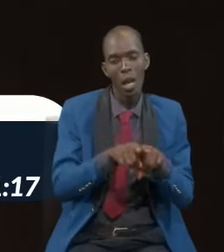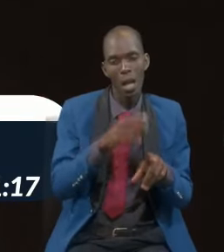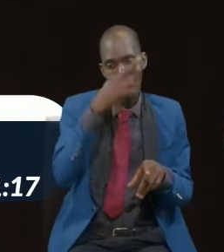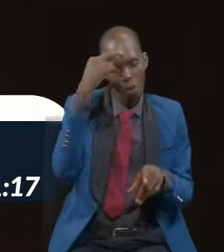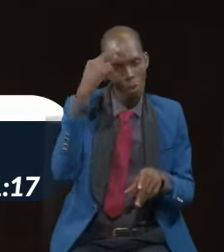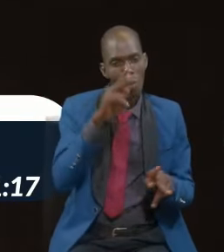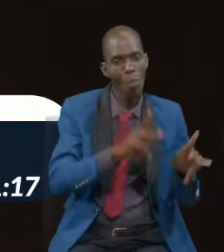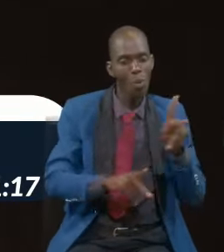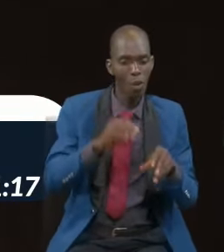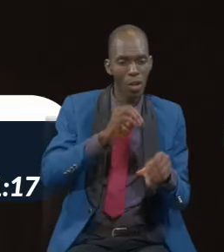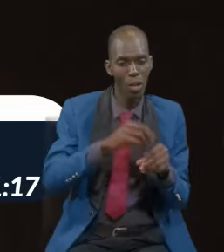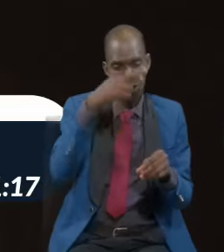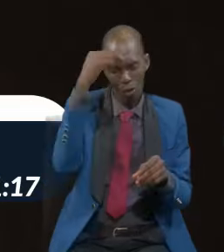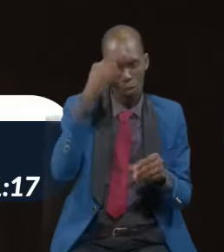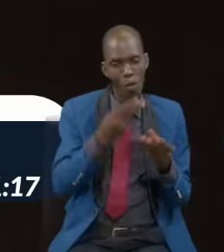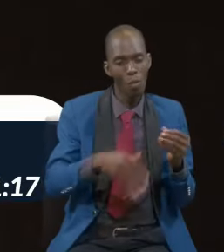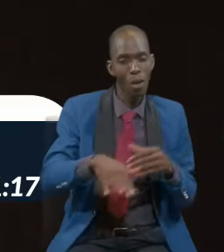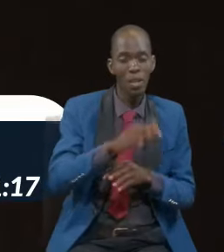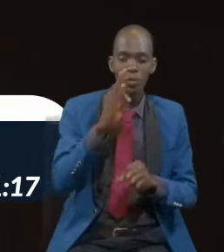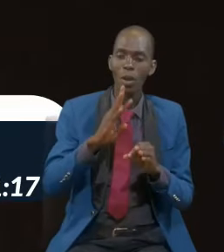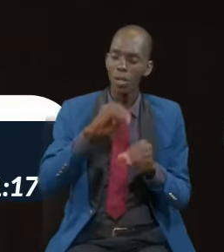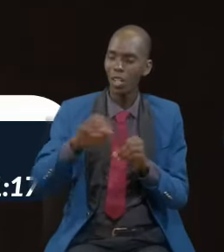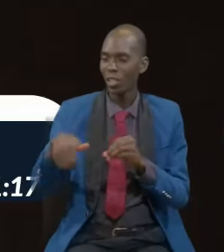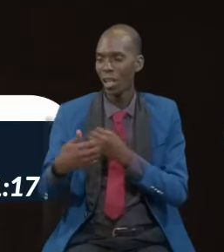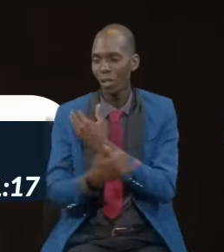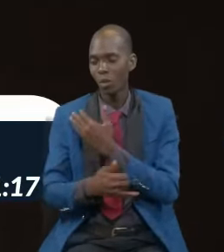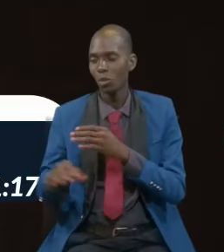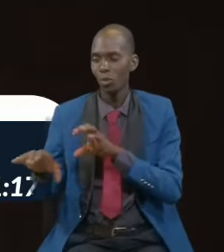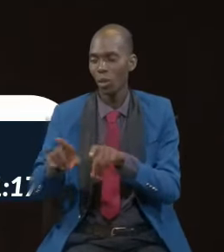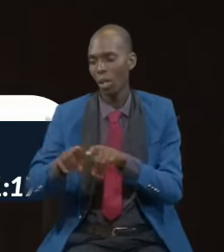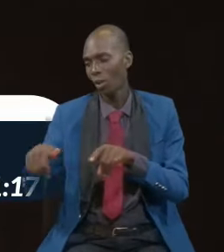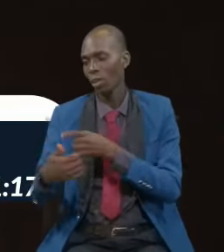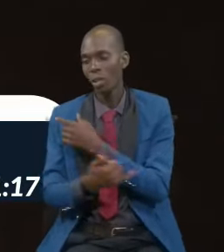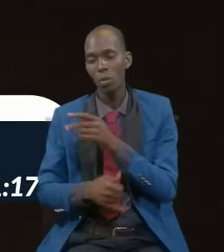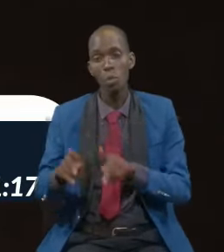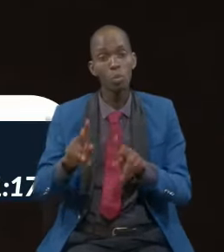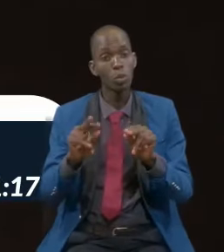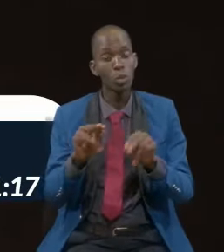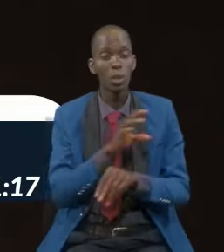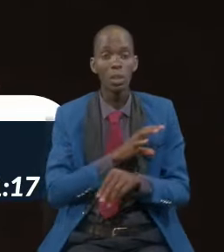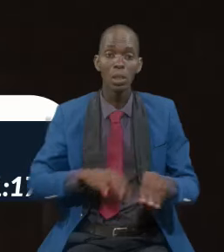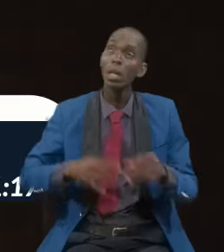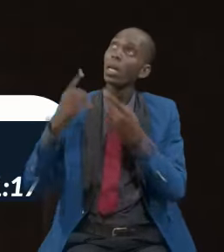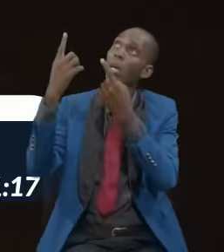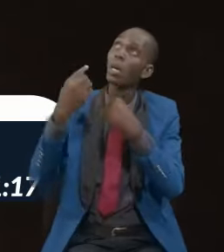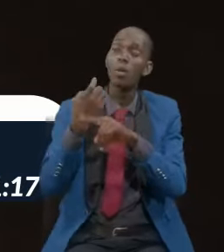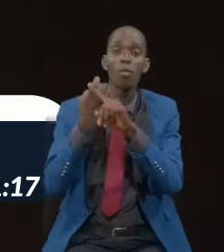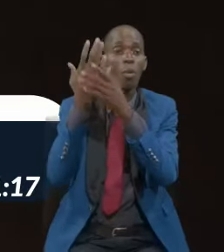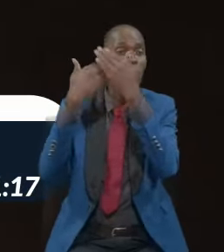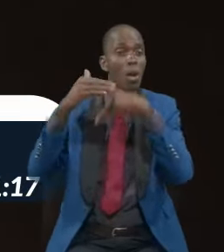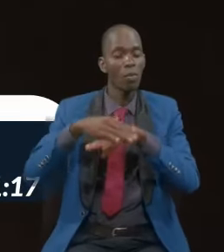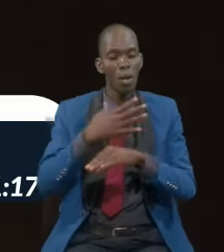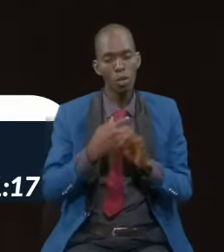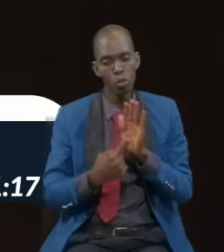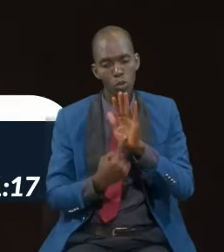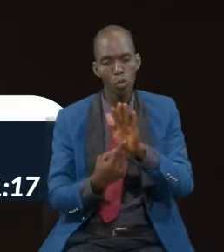you are, you know, in another place, Babylon, do as the Babylonians did. No, He came from heaven and He showed the life of